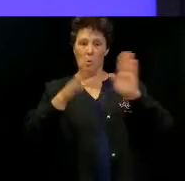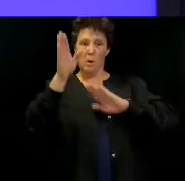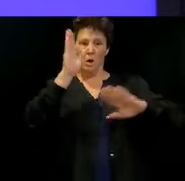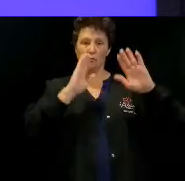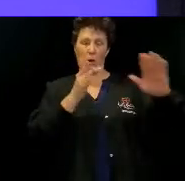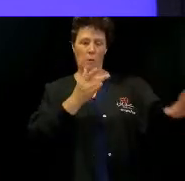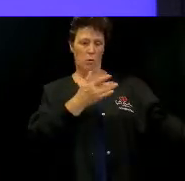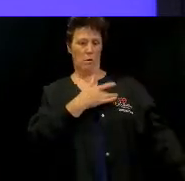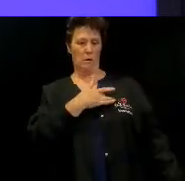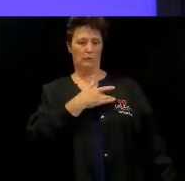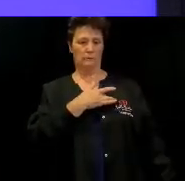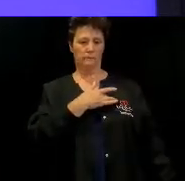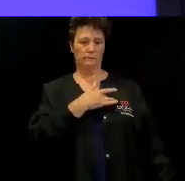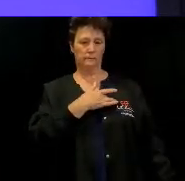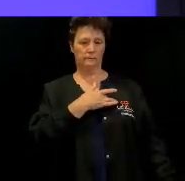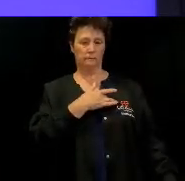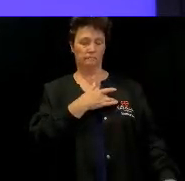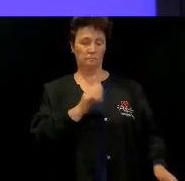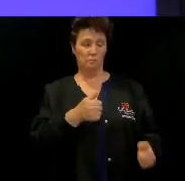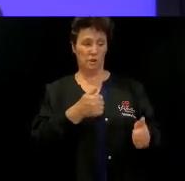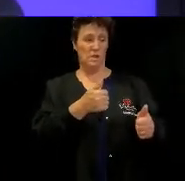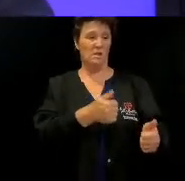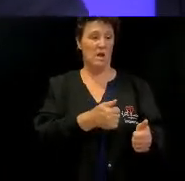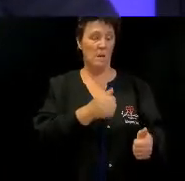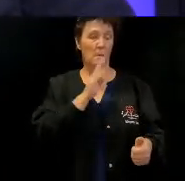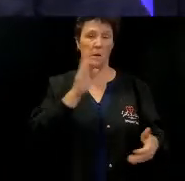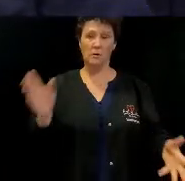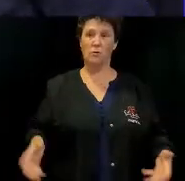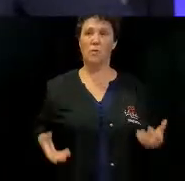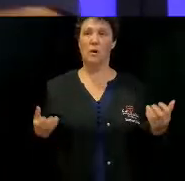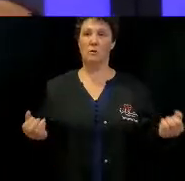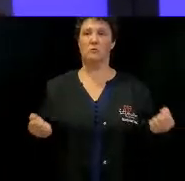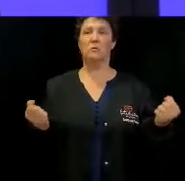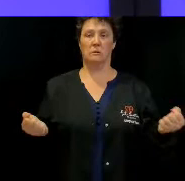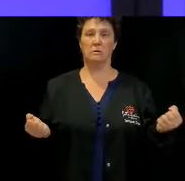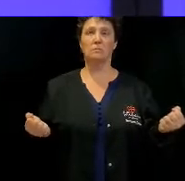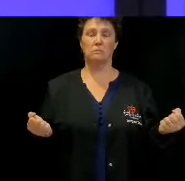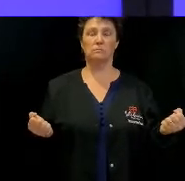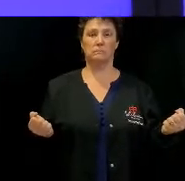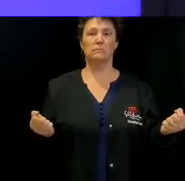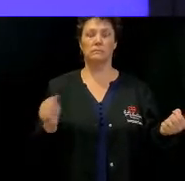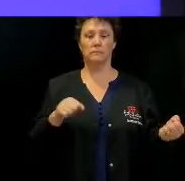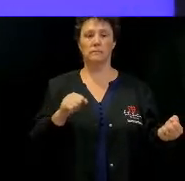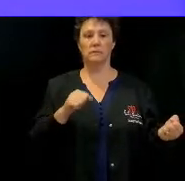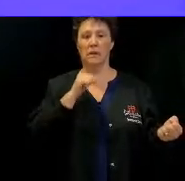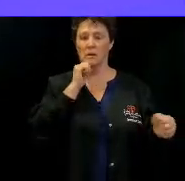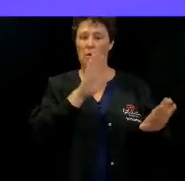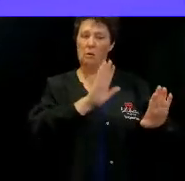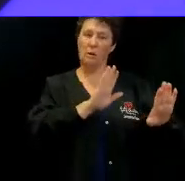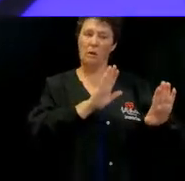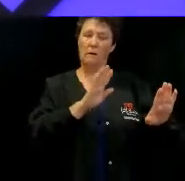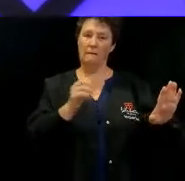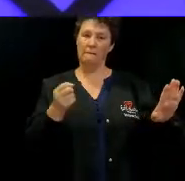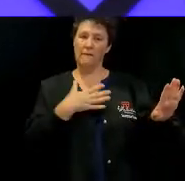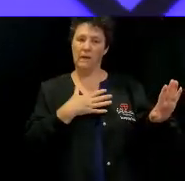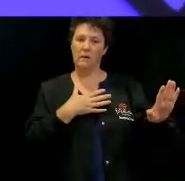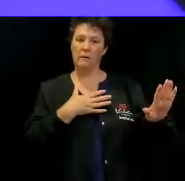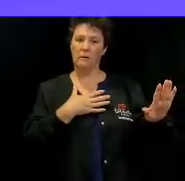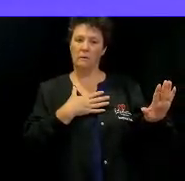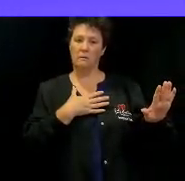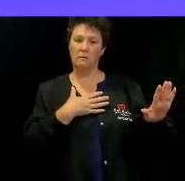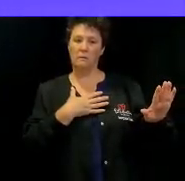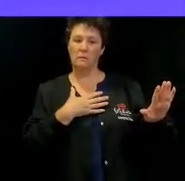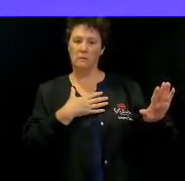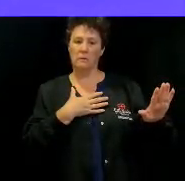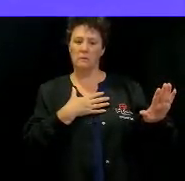hearts. Instead, be courageous. Don't yield to fear. And that's what I hope to get across to in this next